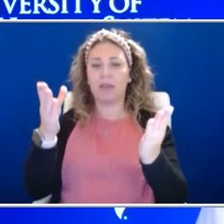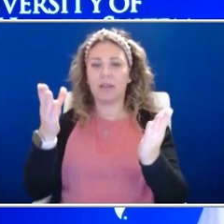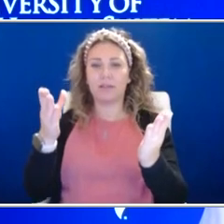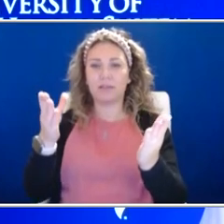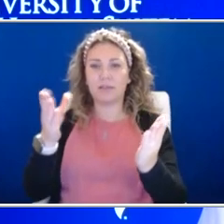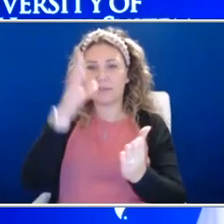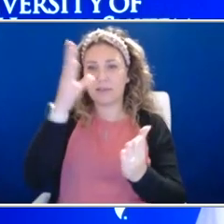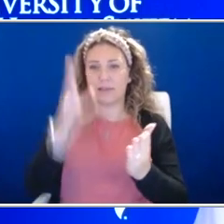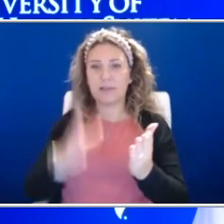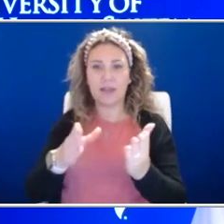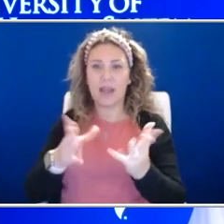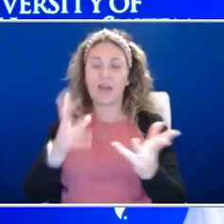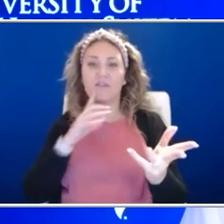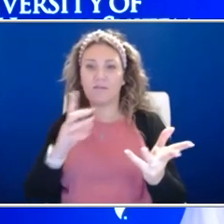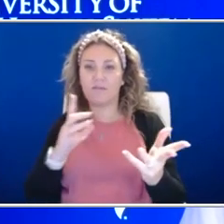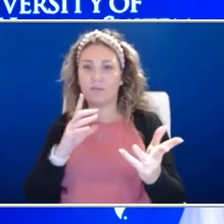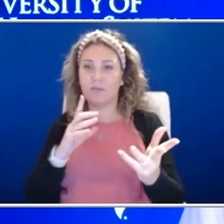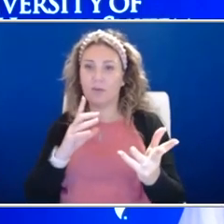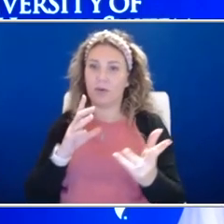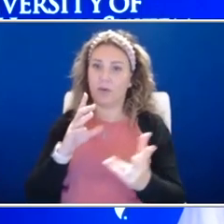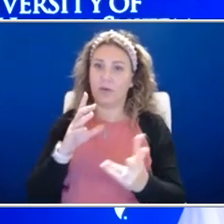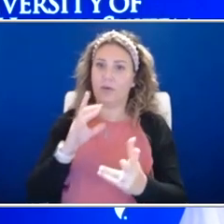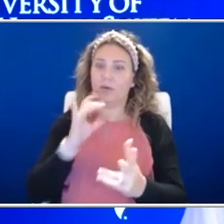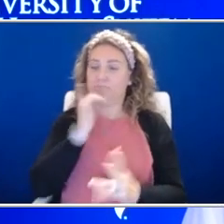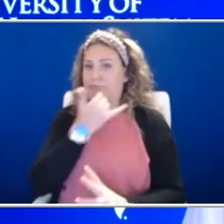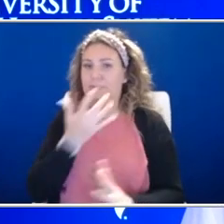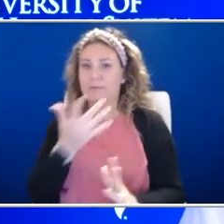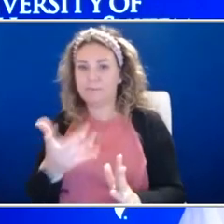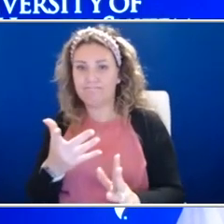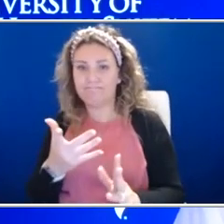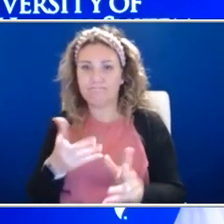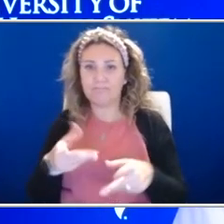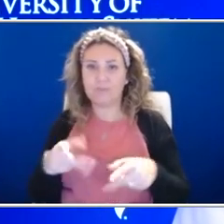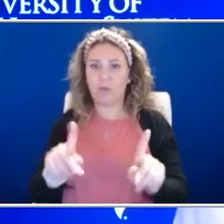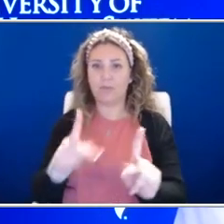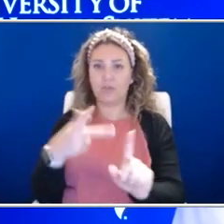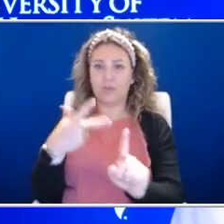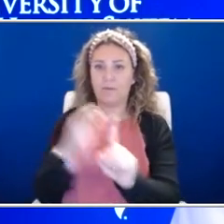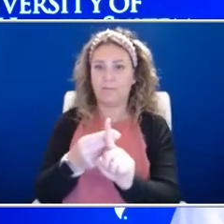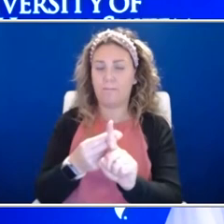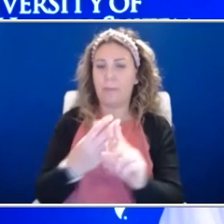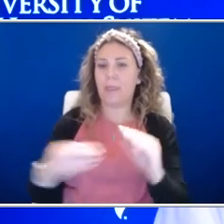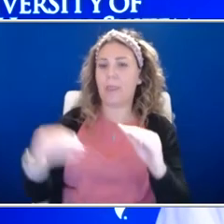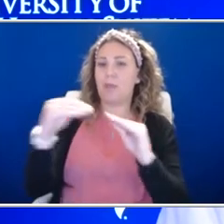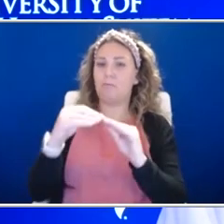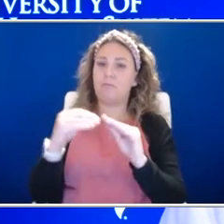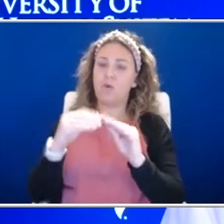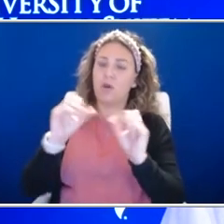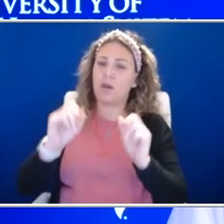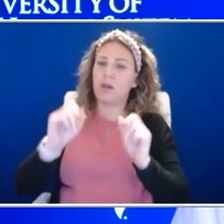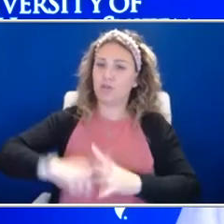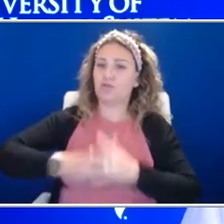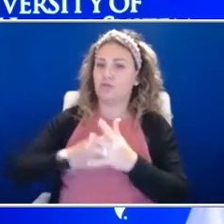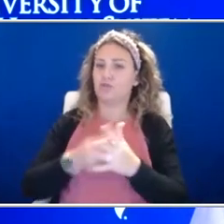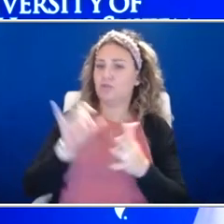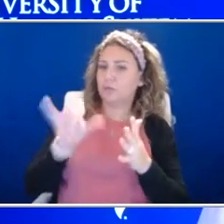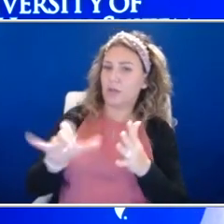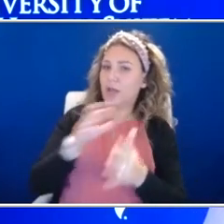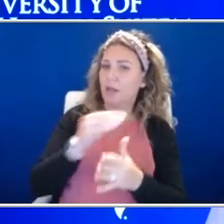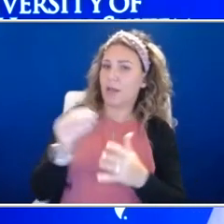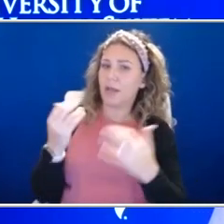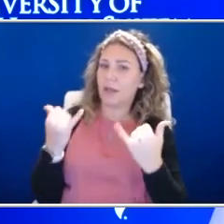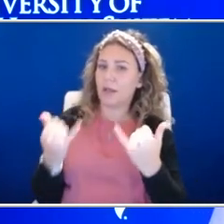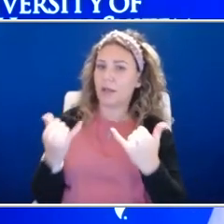an opportunity to vaccinate. I think if we take that a little bit further, so we can start there. And now it's really kind